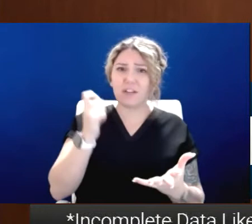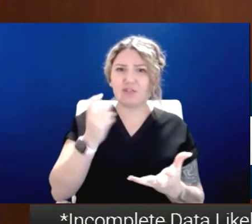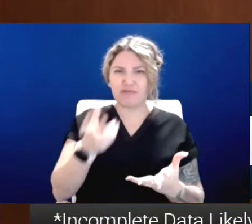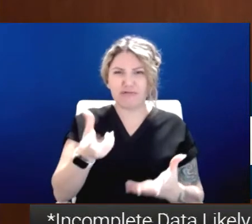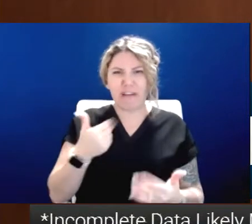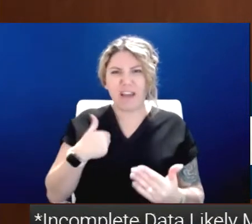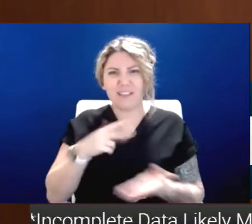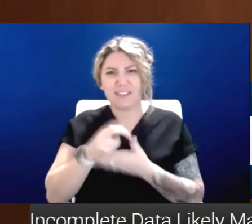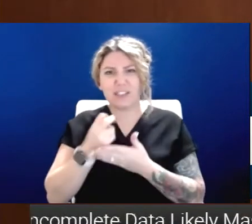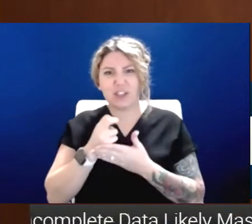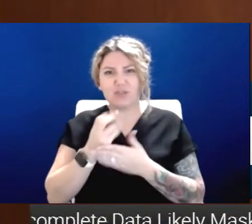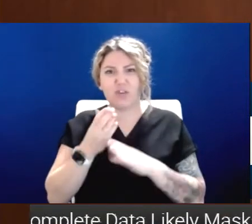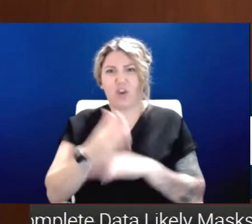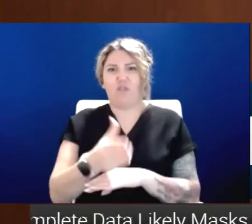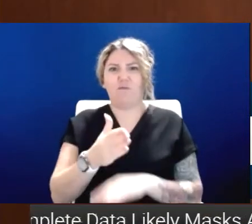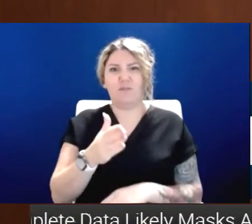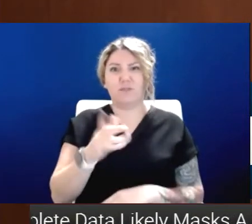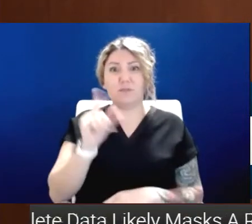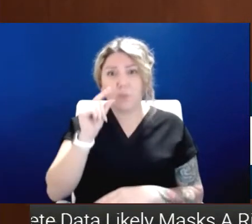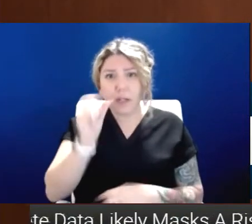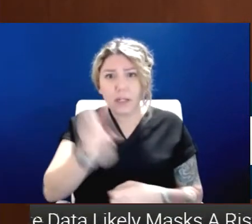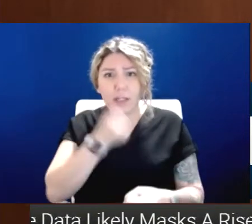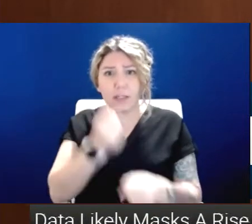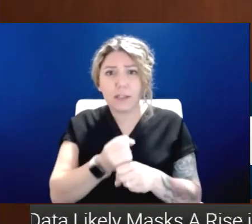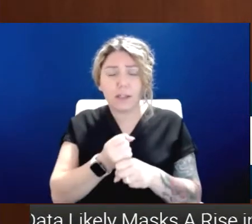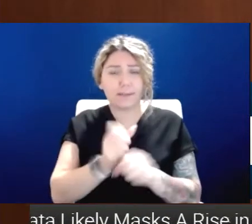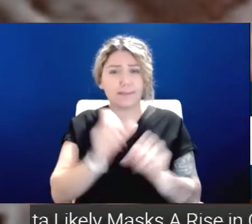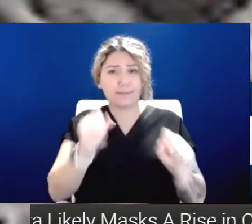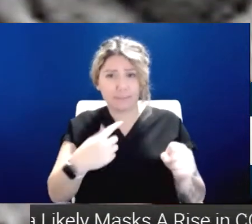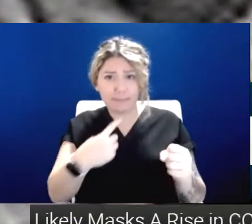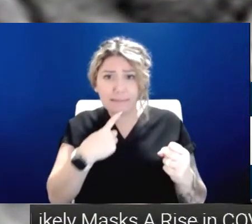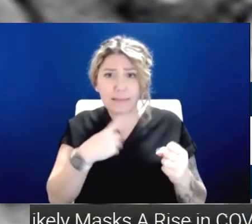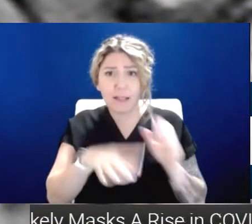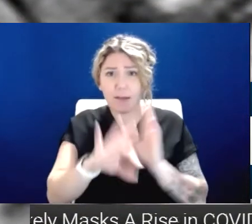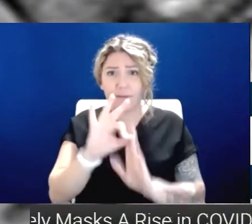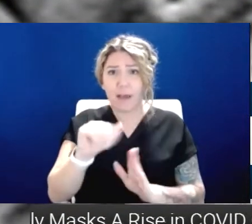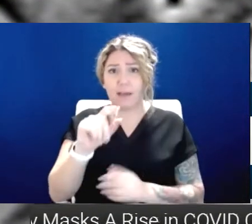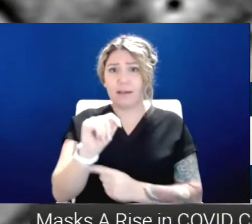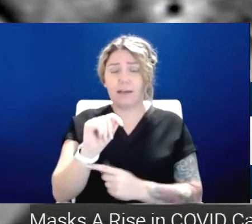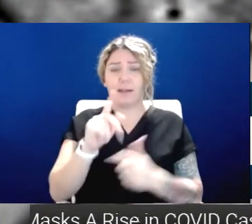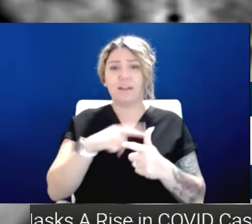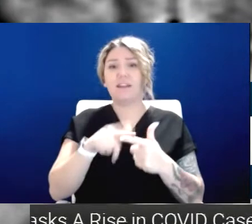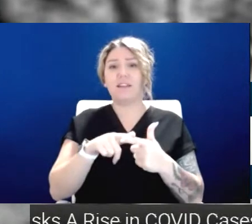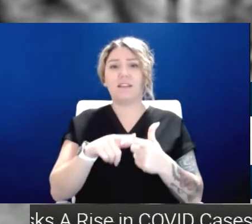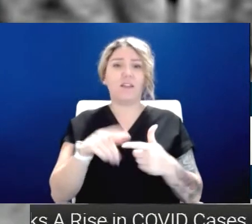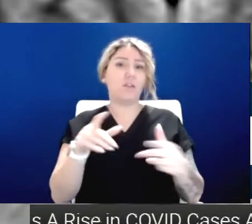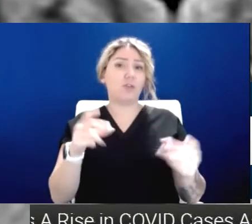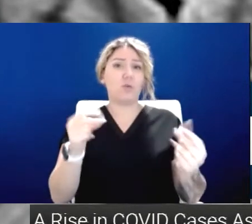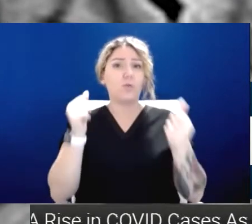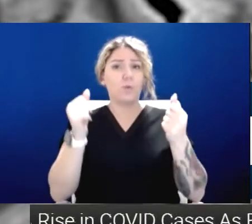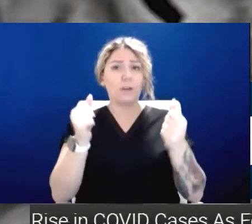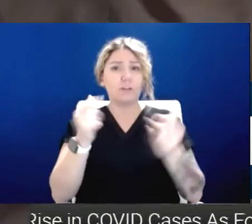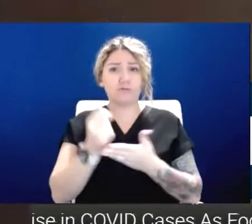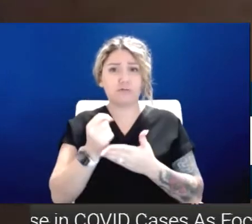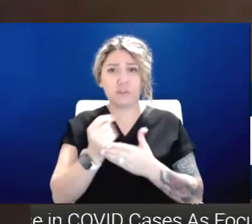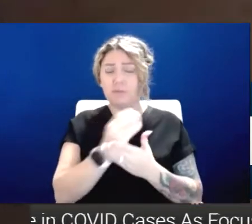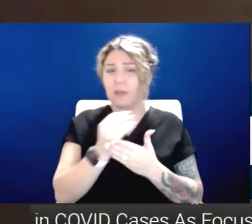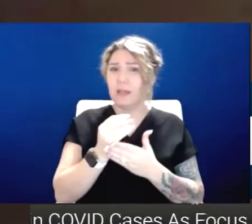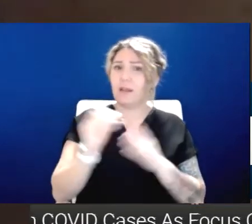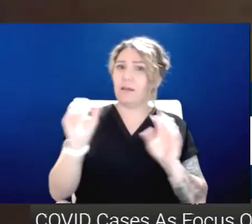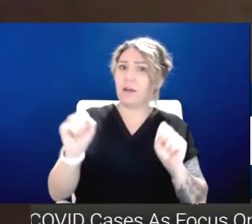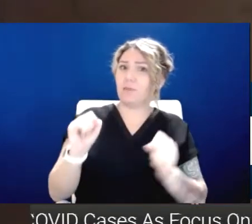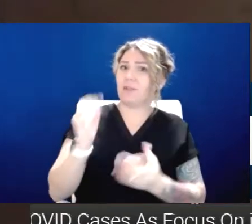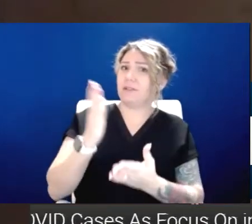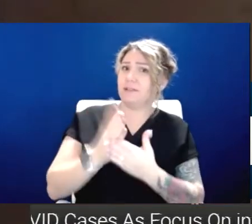the sooner you can pinpoint something like that and the sooner you can find it, then the quicker the treatment and being able to stop the seizures. Stopping